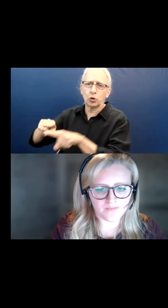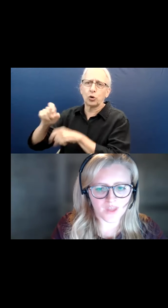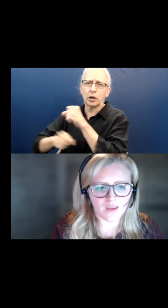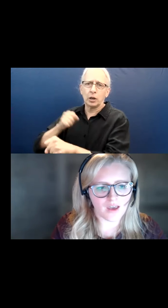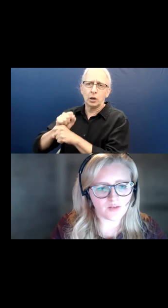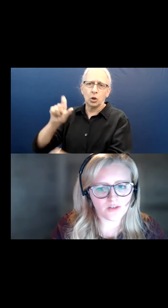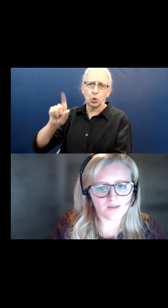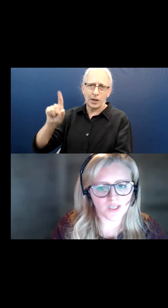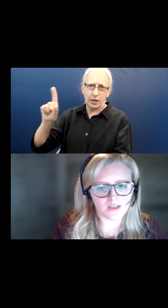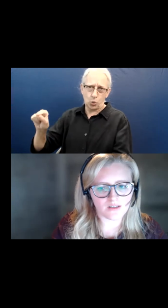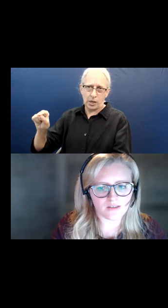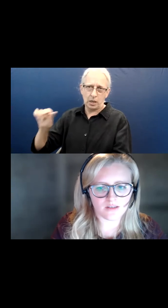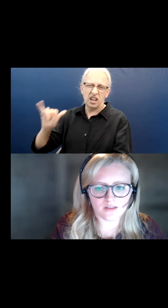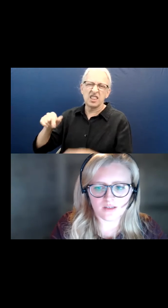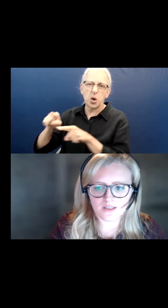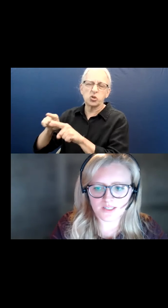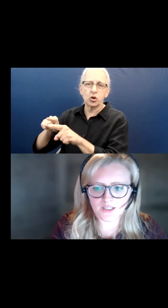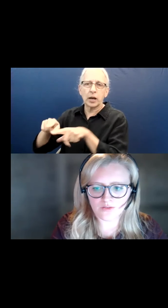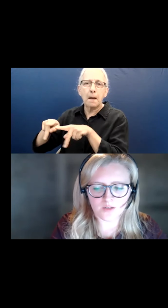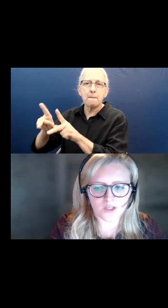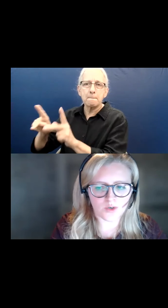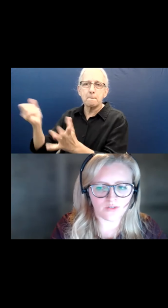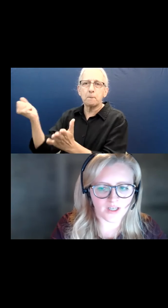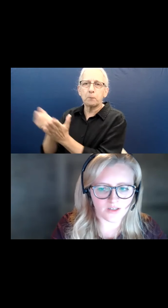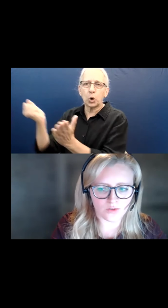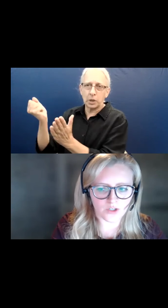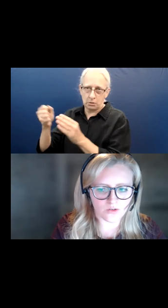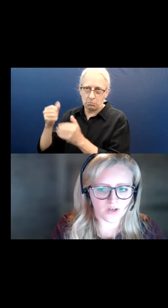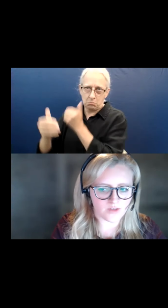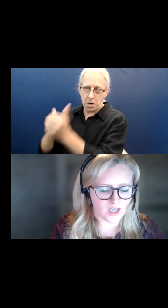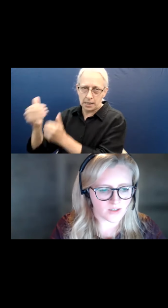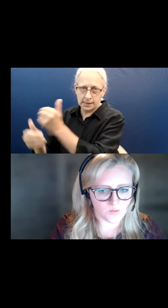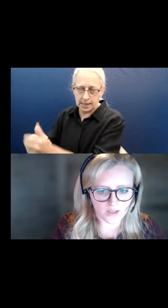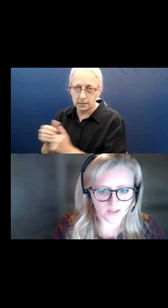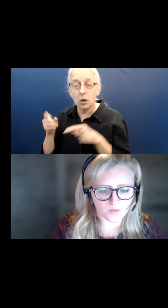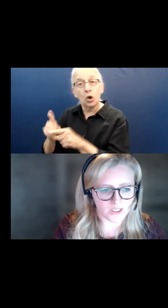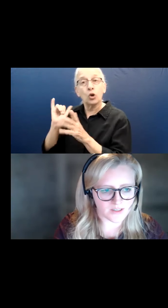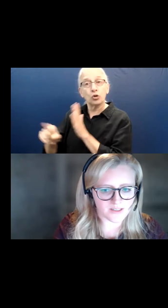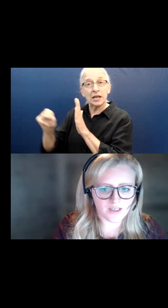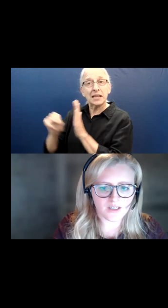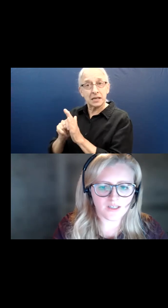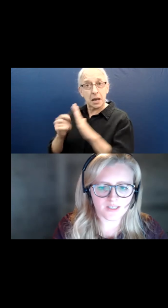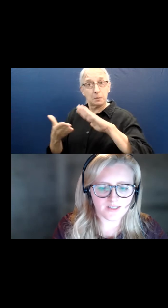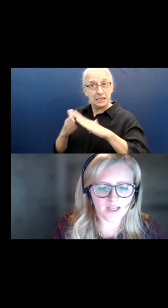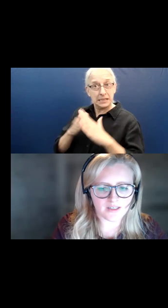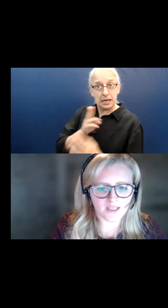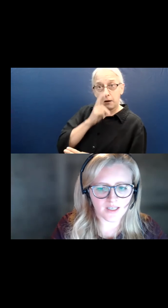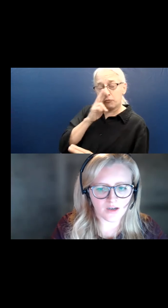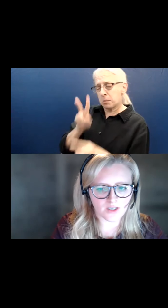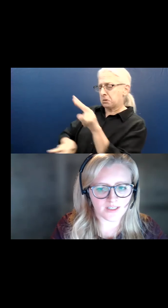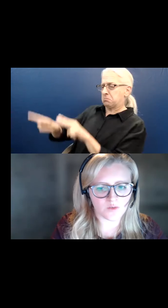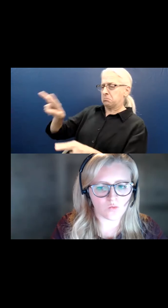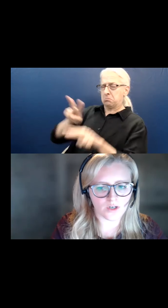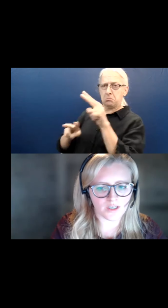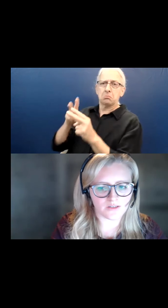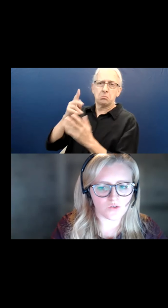process. After that meeting, the City of Redmond provided review of the county's project plans. Since then, King